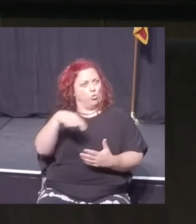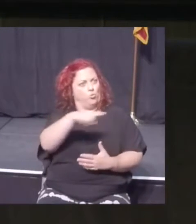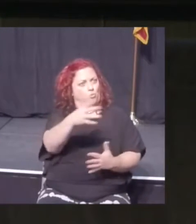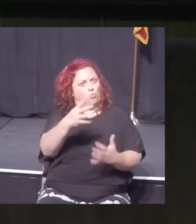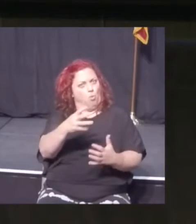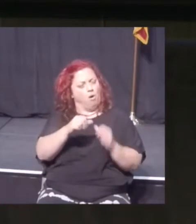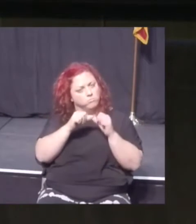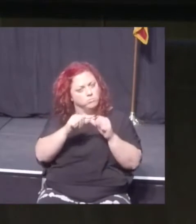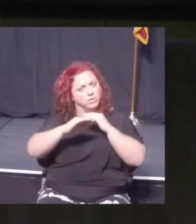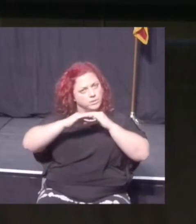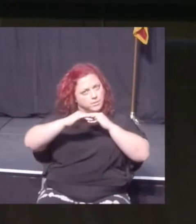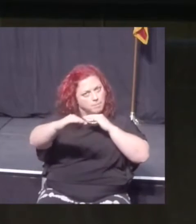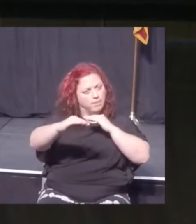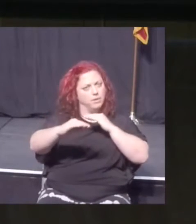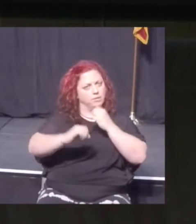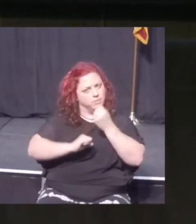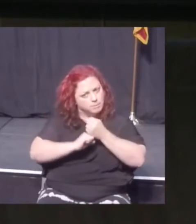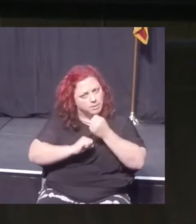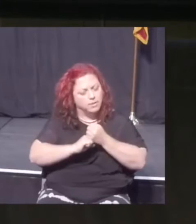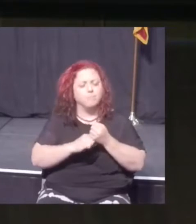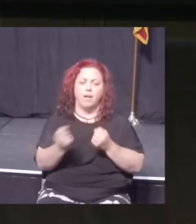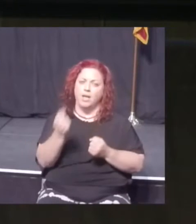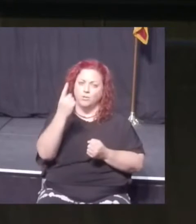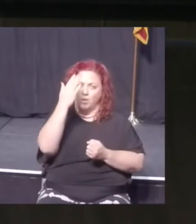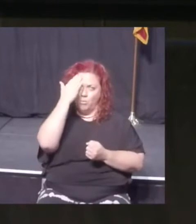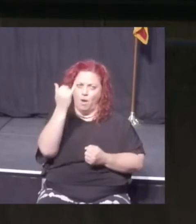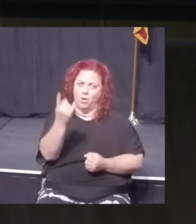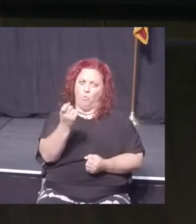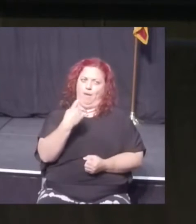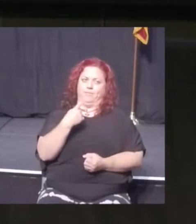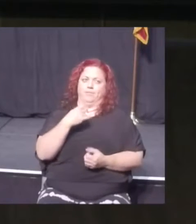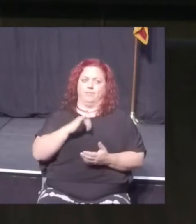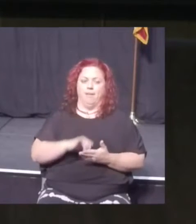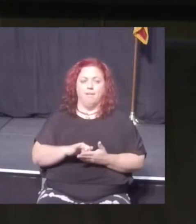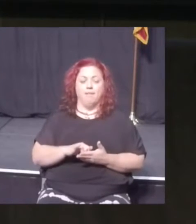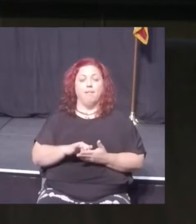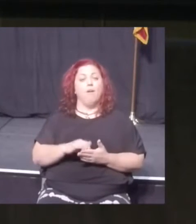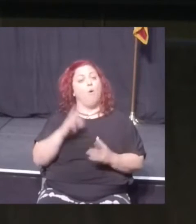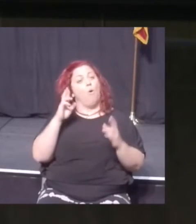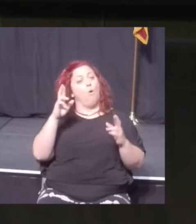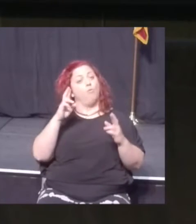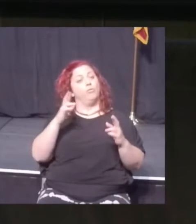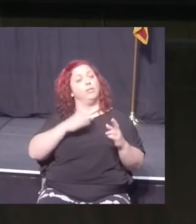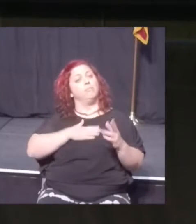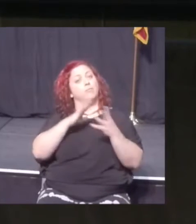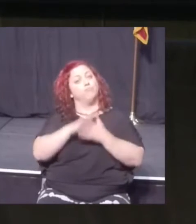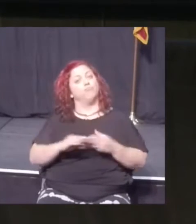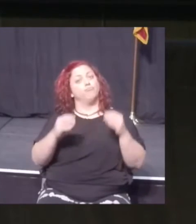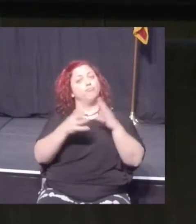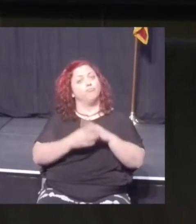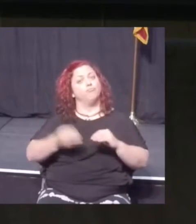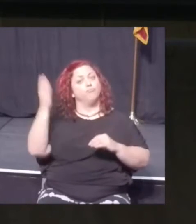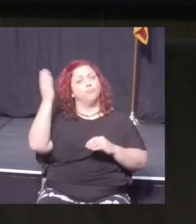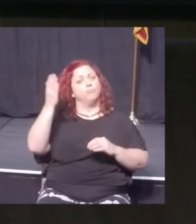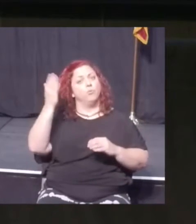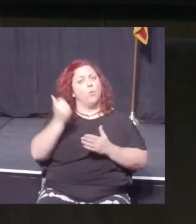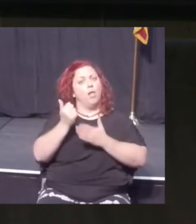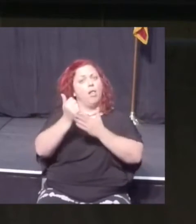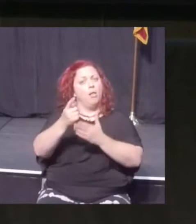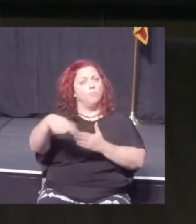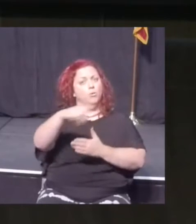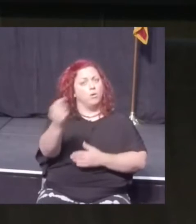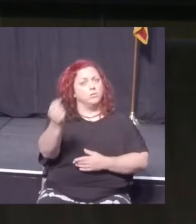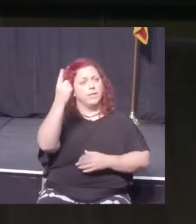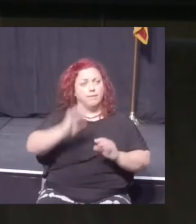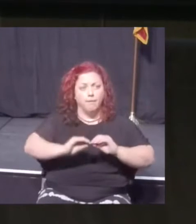stability, and I understand why you ask. Hopefully, my remarks are making clear how I feel about you and